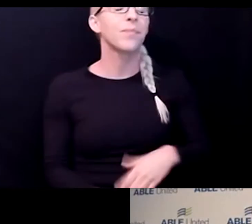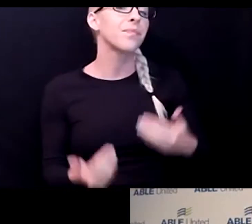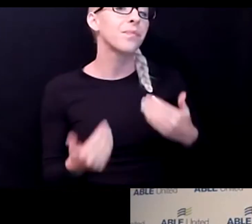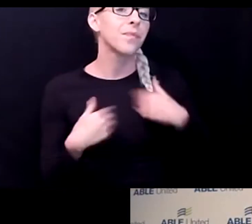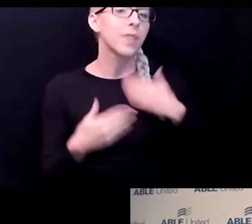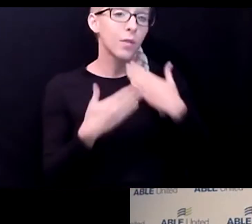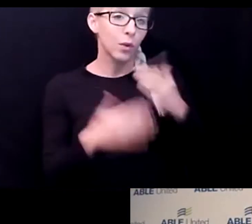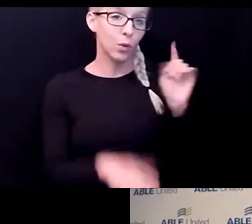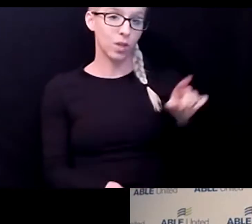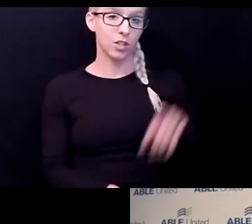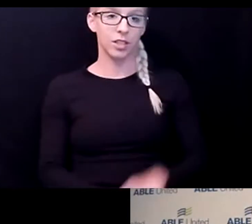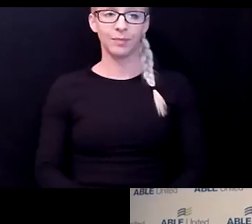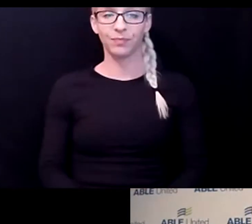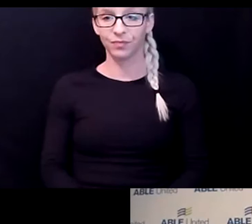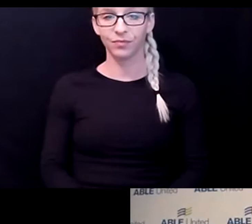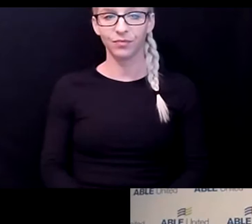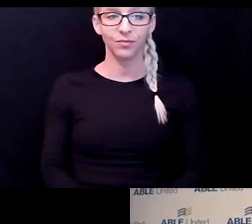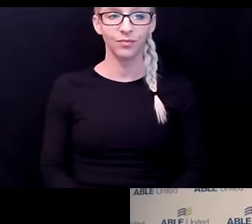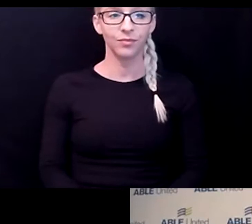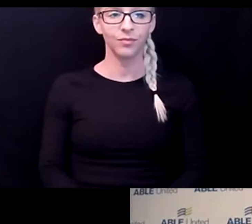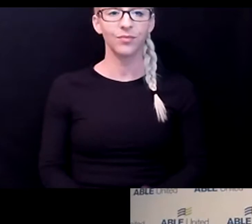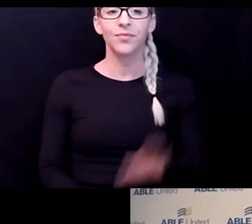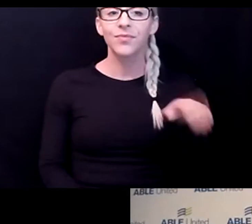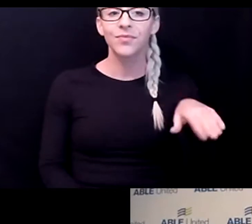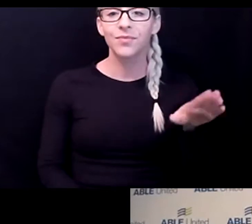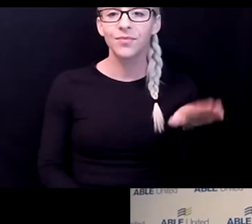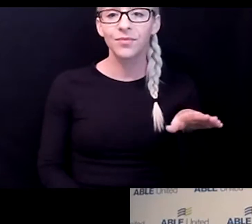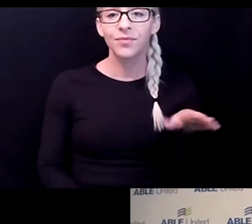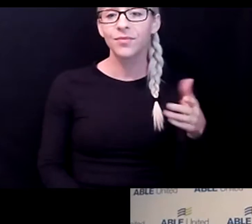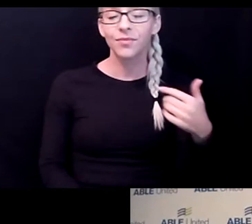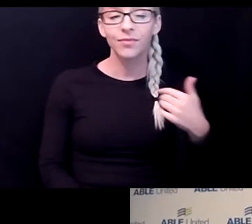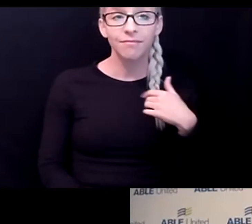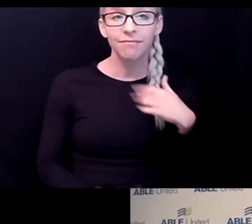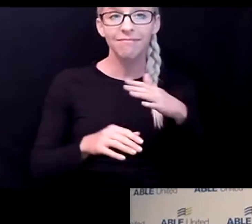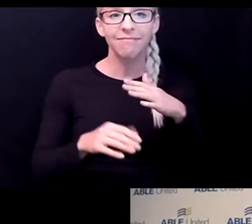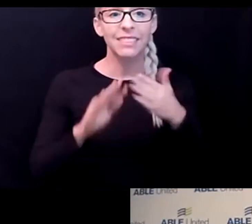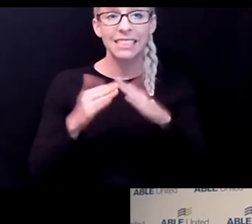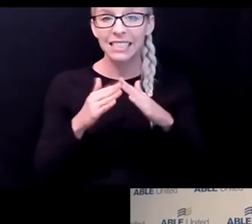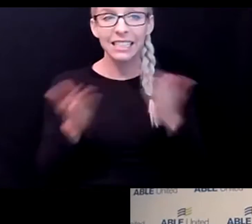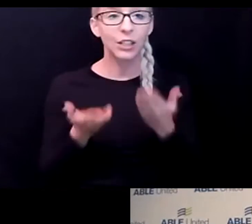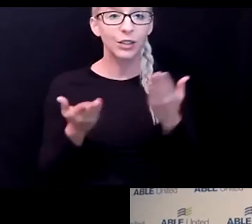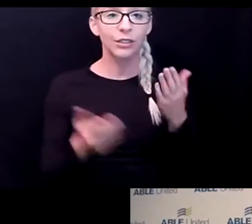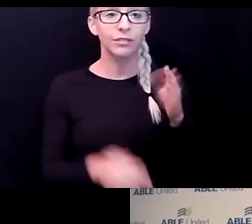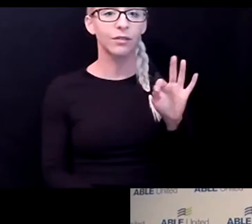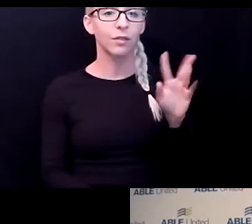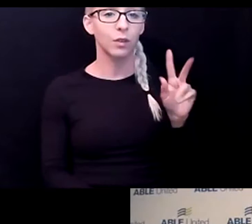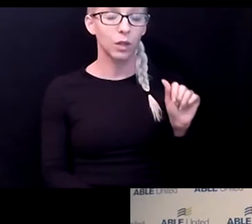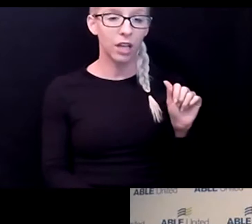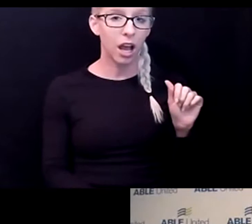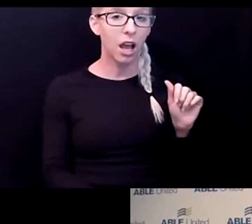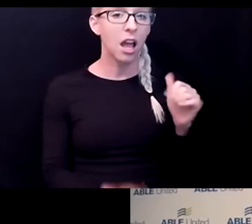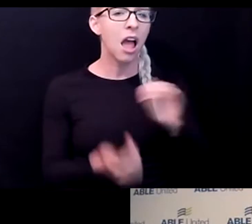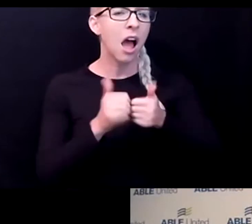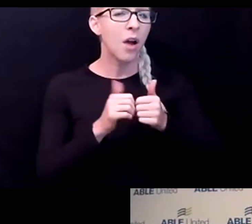receive this occasionally as well. Is, hey, I'm in XYZ city here in Florida. How do I find an attorney local